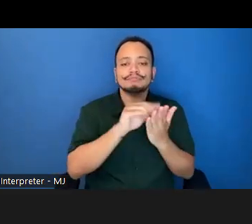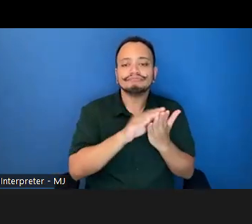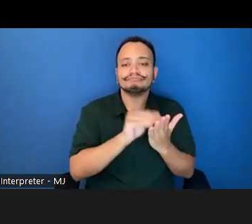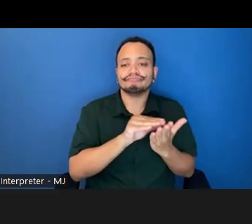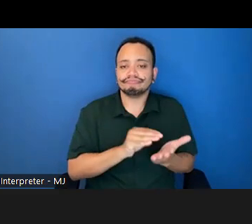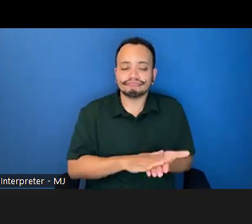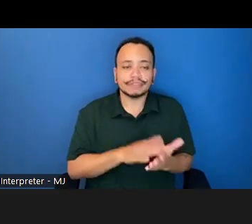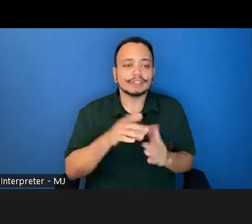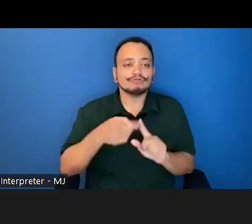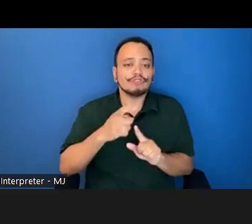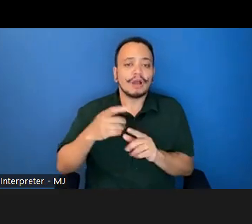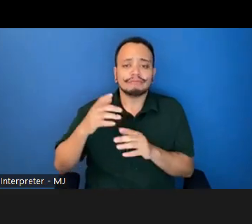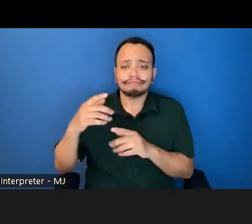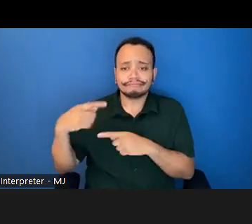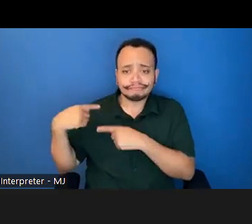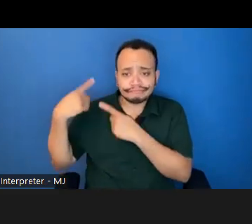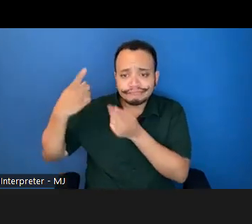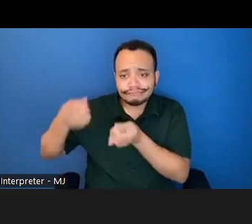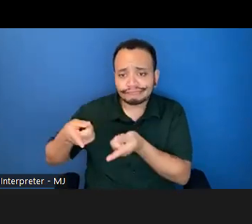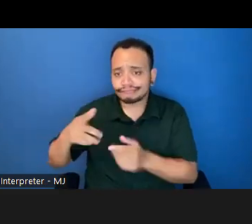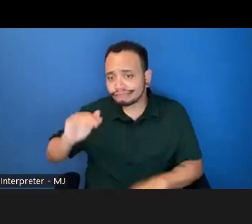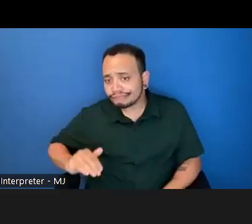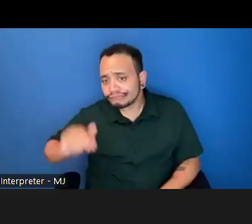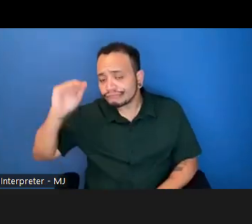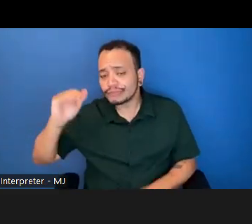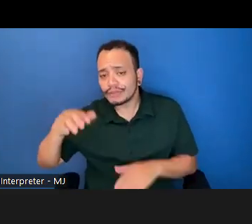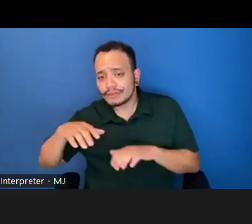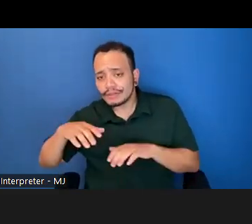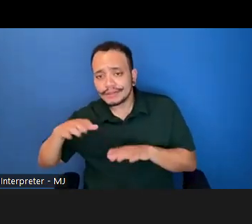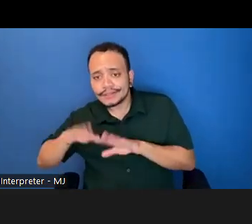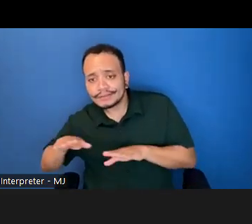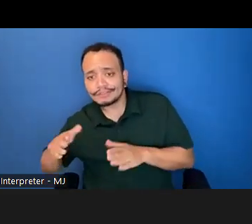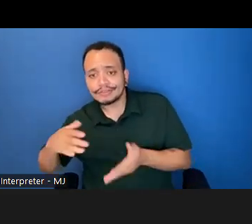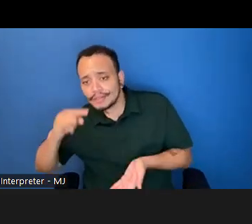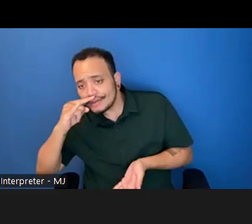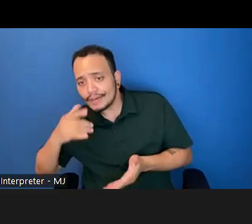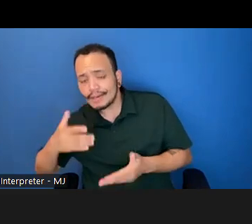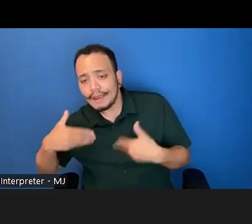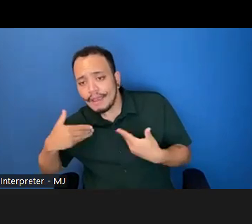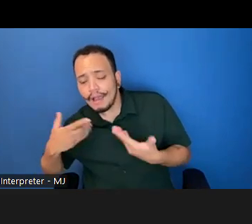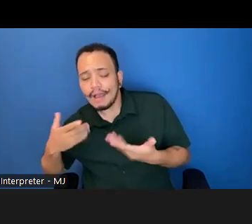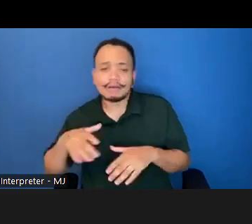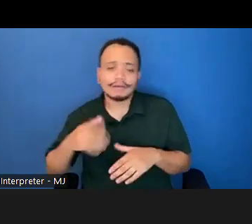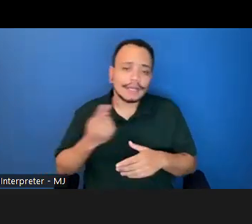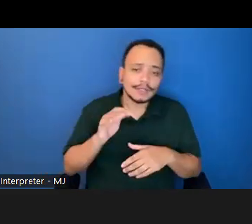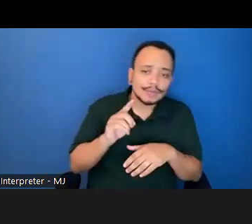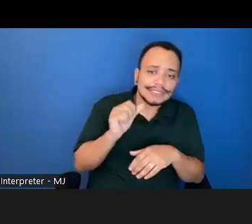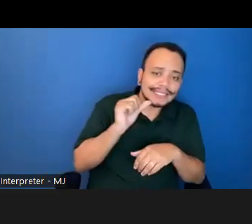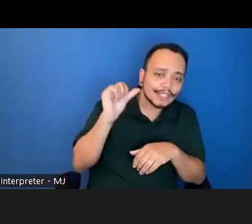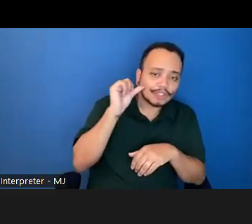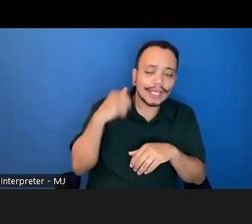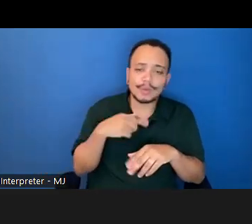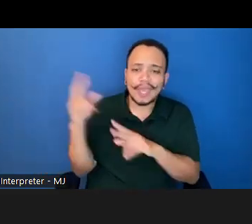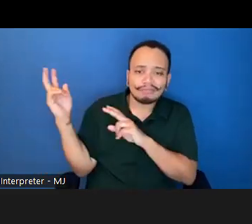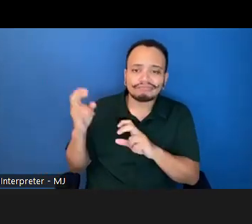It could be something you did as a kid, something you did like yesterday, and it can really come from any part. So